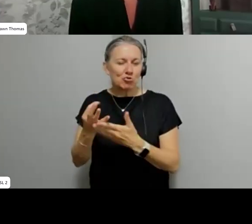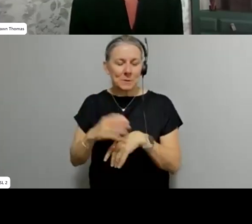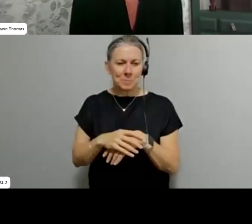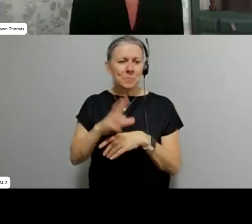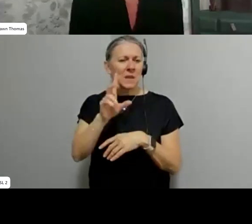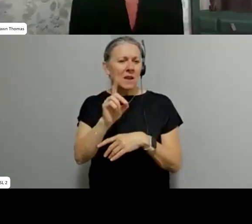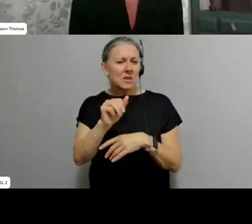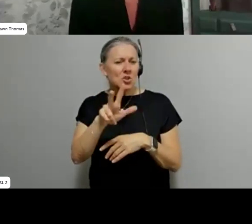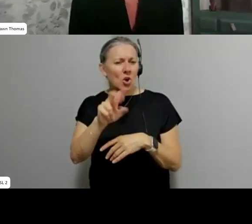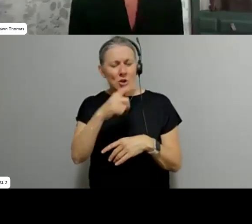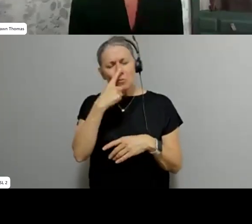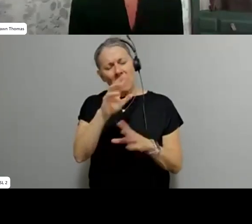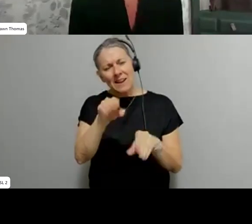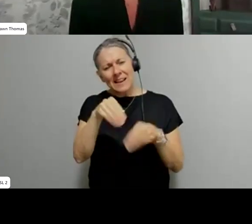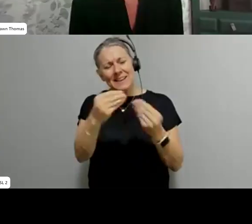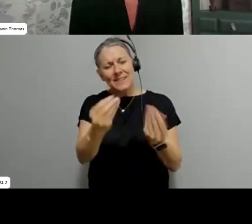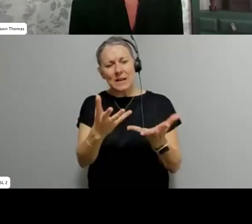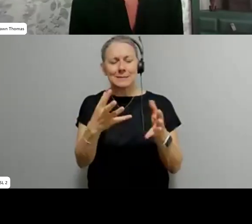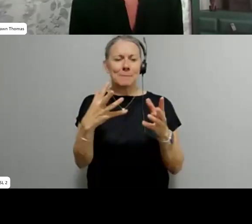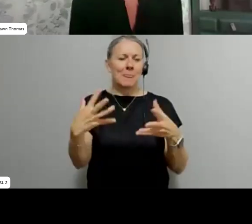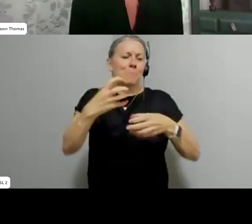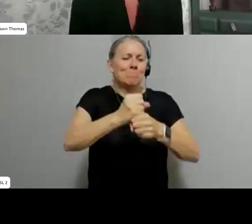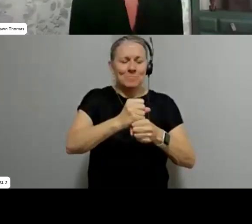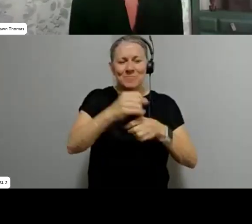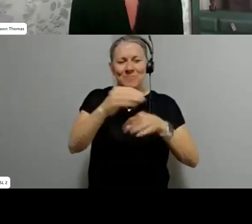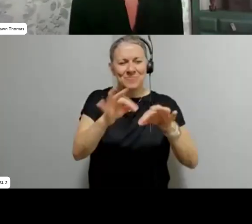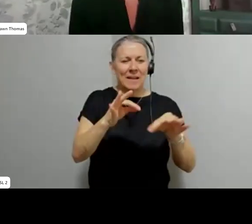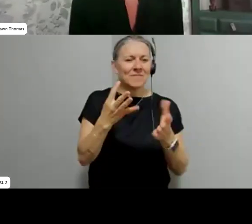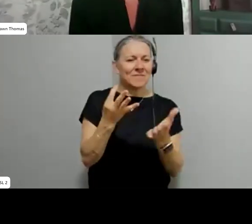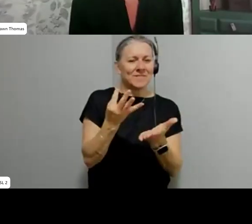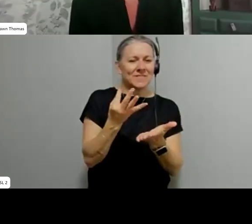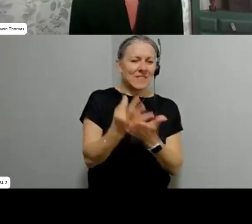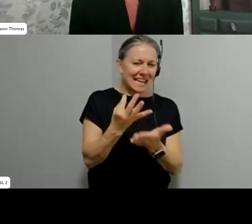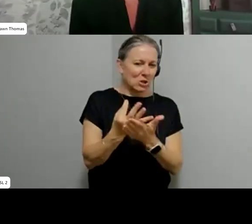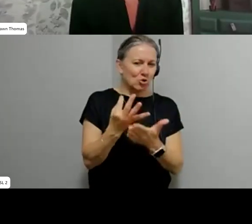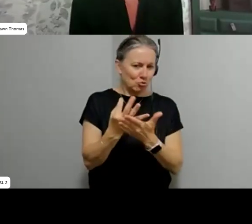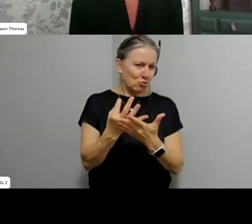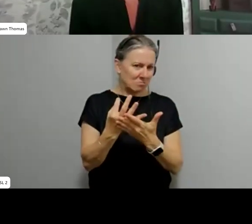snapshot about what are the financial well-being? And you've got some disparities. You've got some